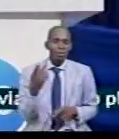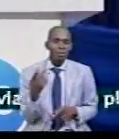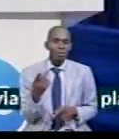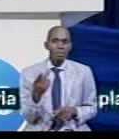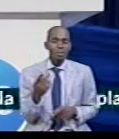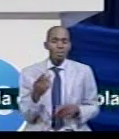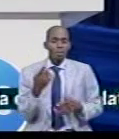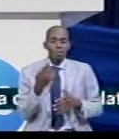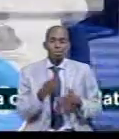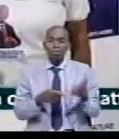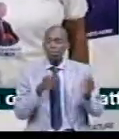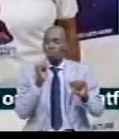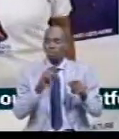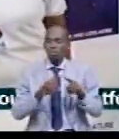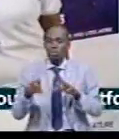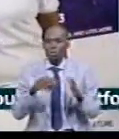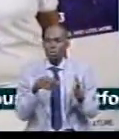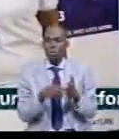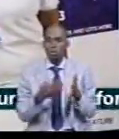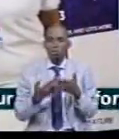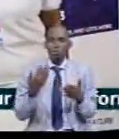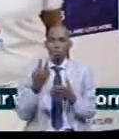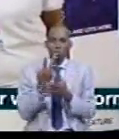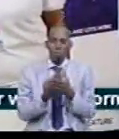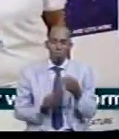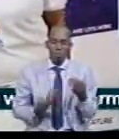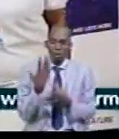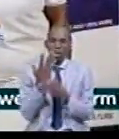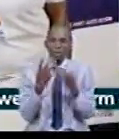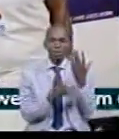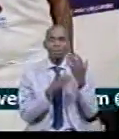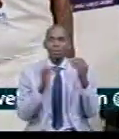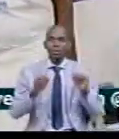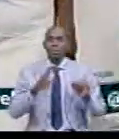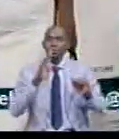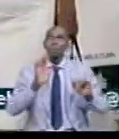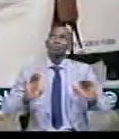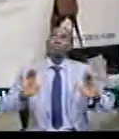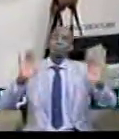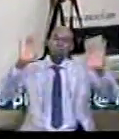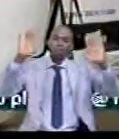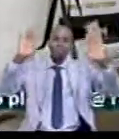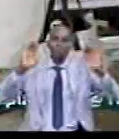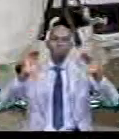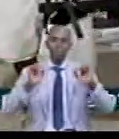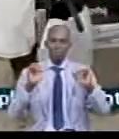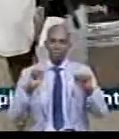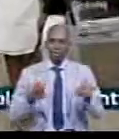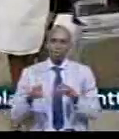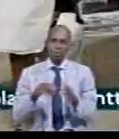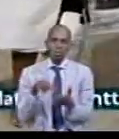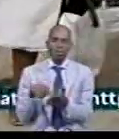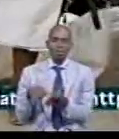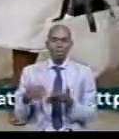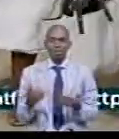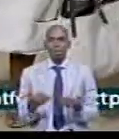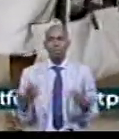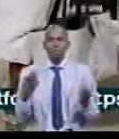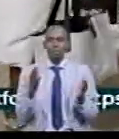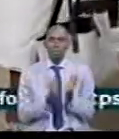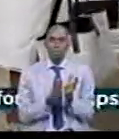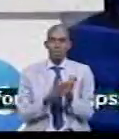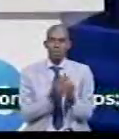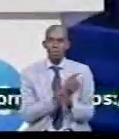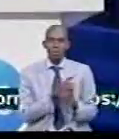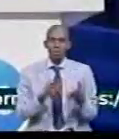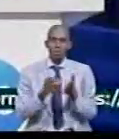do anything, but now both hands can be lifted up. Thank the Lord. Check your bodies. Your own miracle is